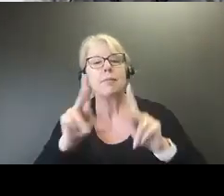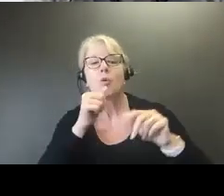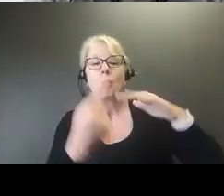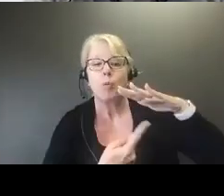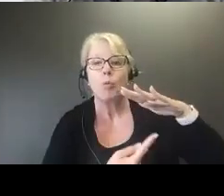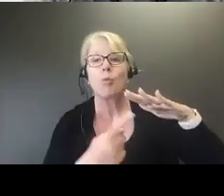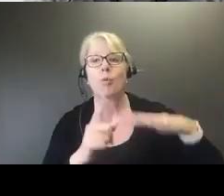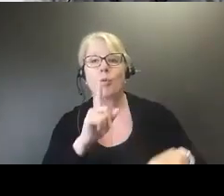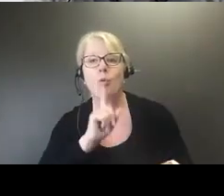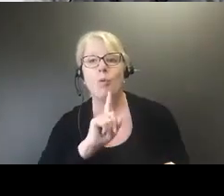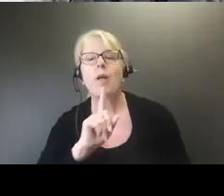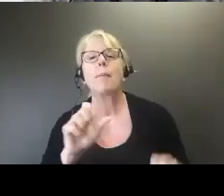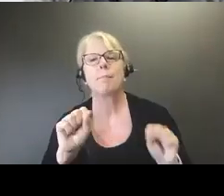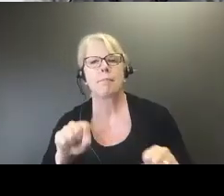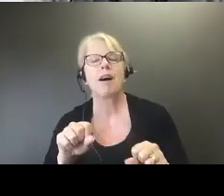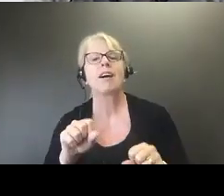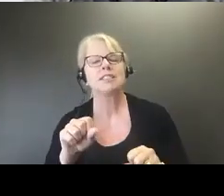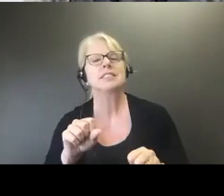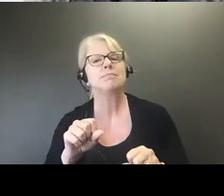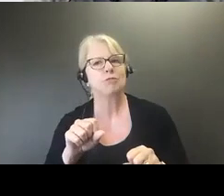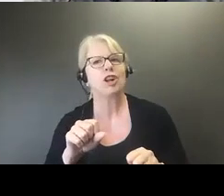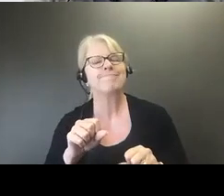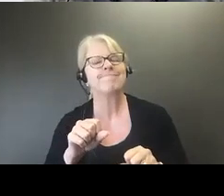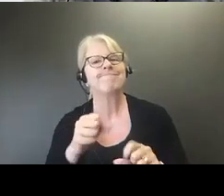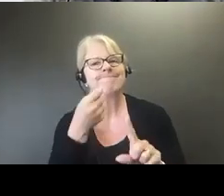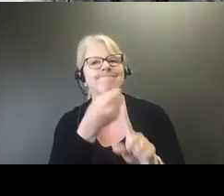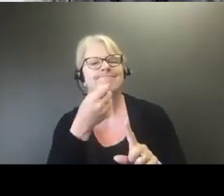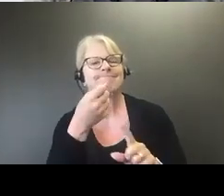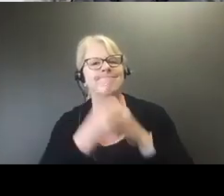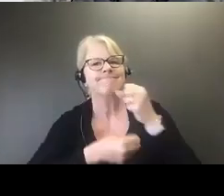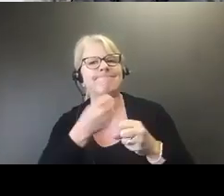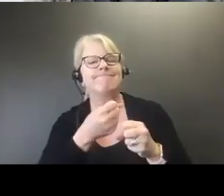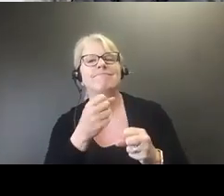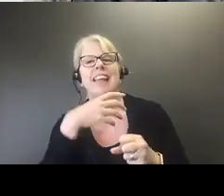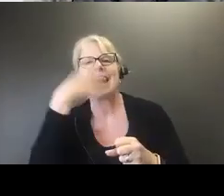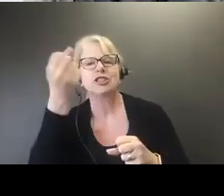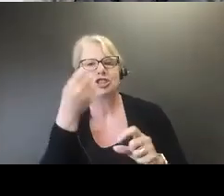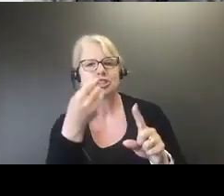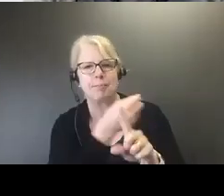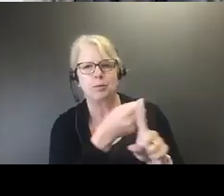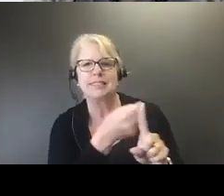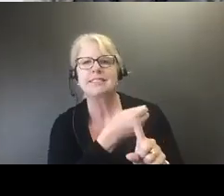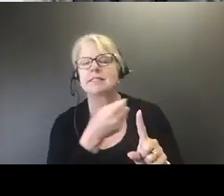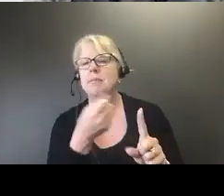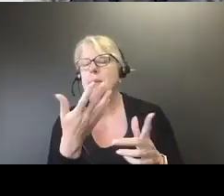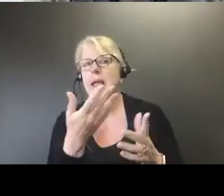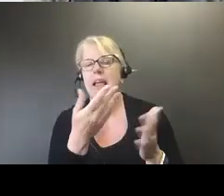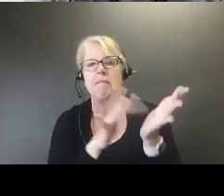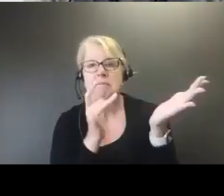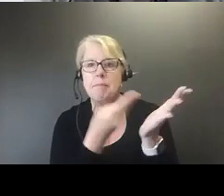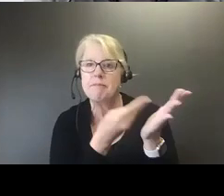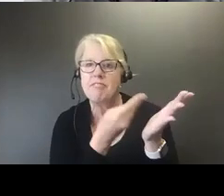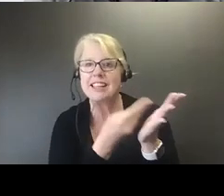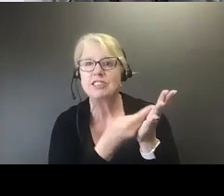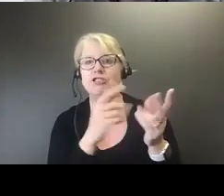lonely may suffer elder abuse, whether it's financial, whether it's social, or whether it's